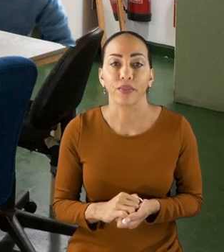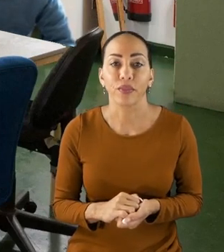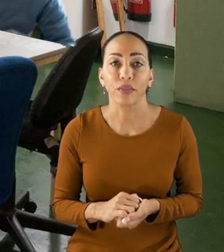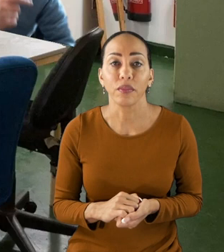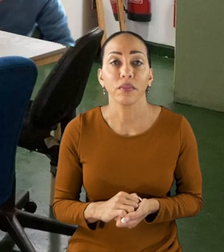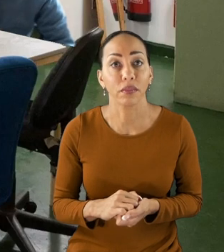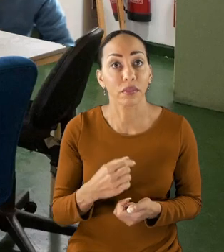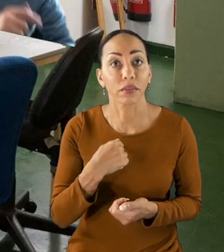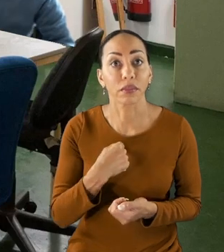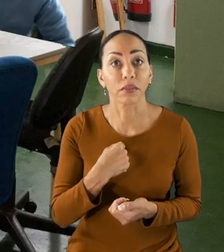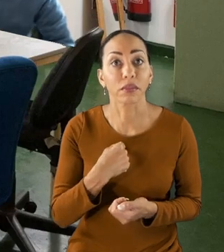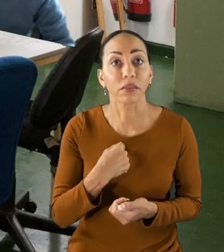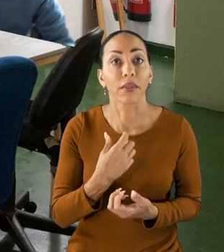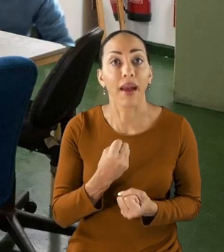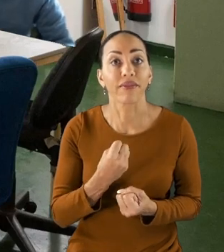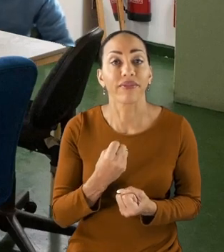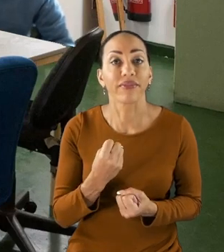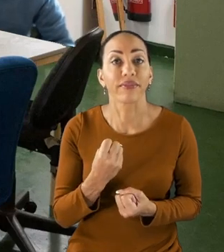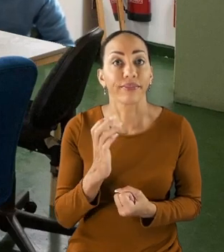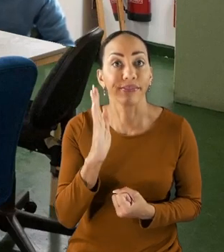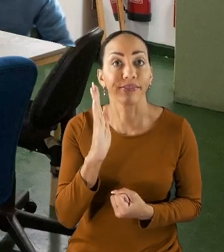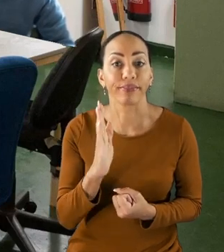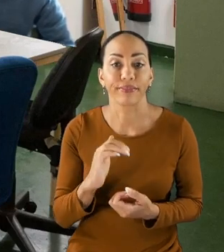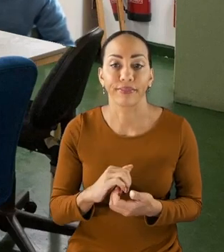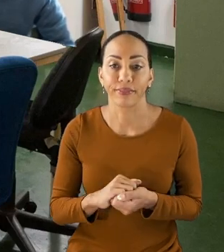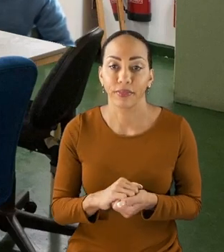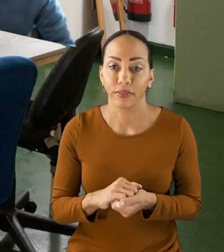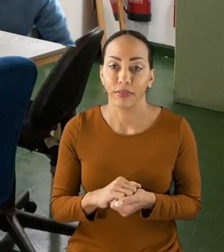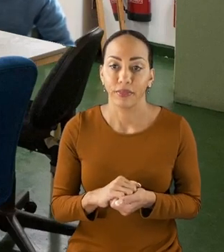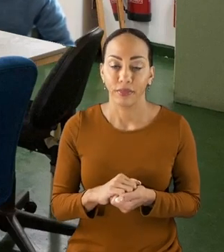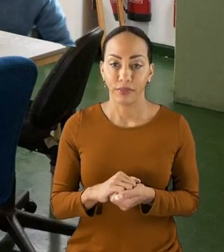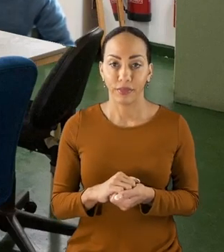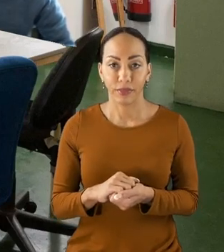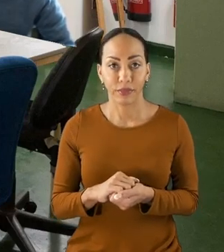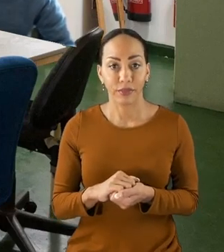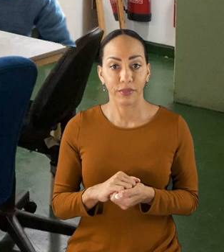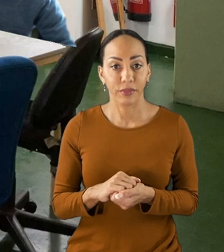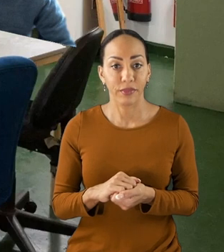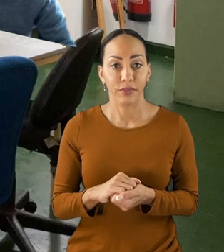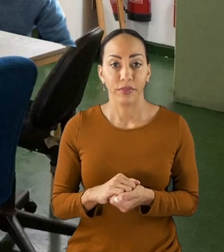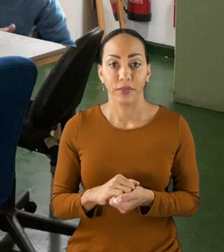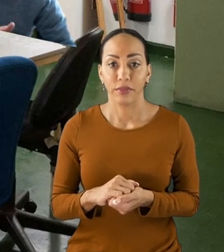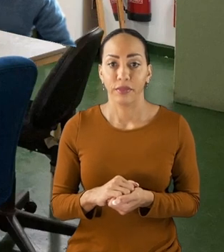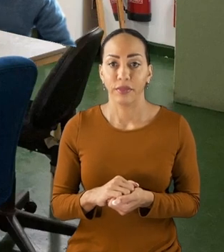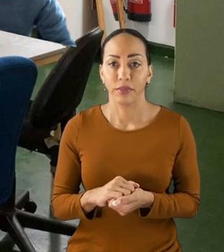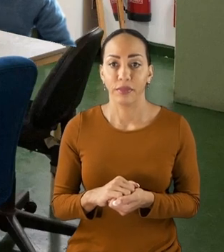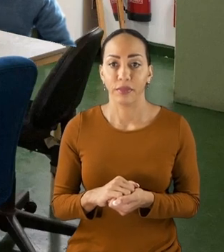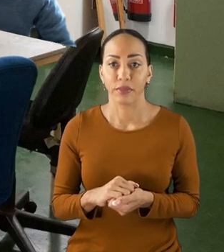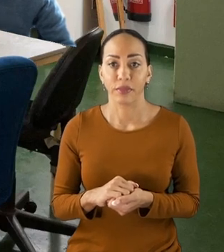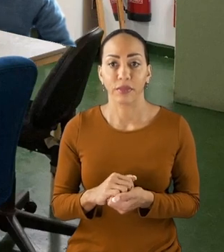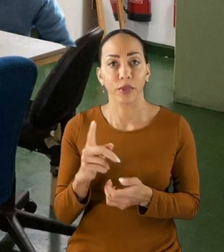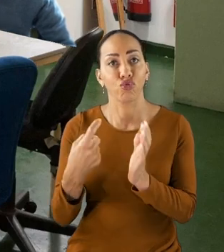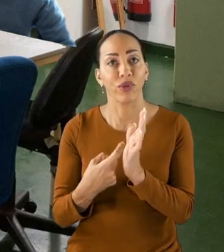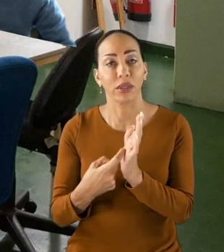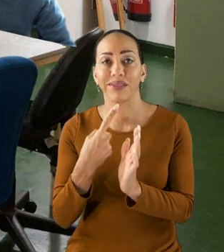I do. I have a question. Maybe a point of Jane, if you wanted to just to, there's a question